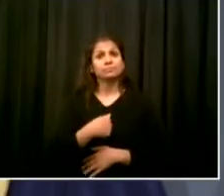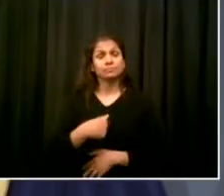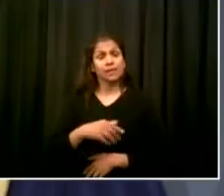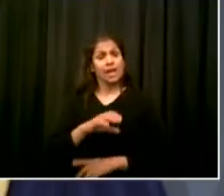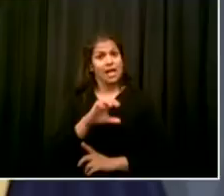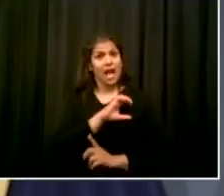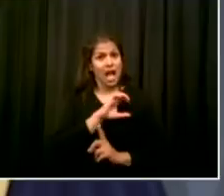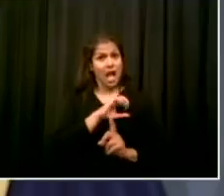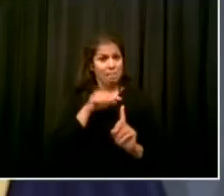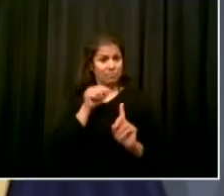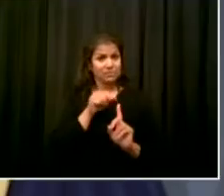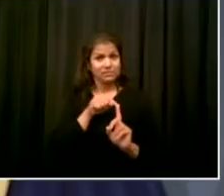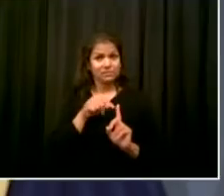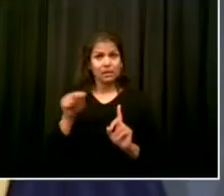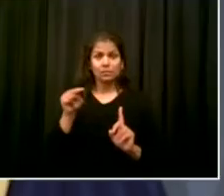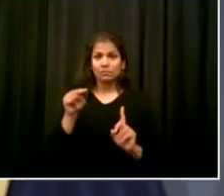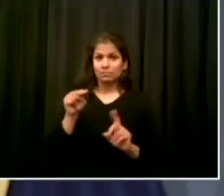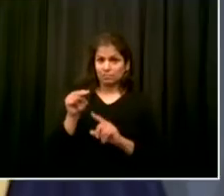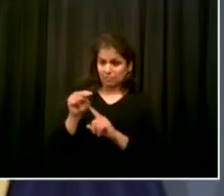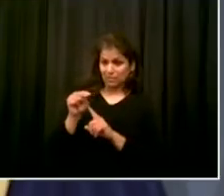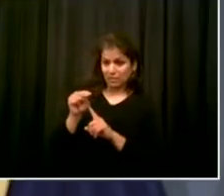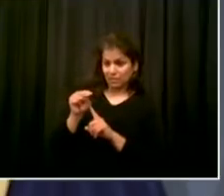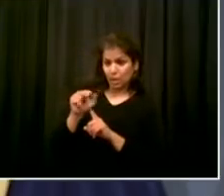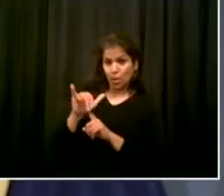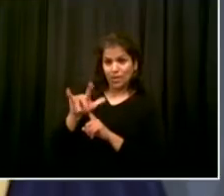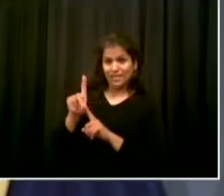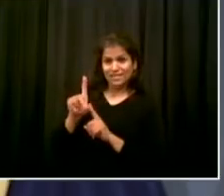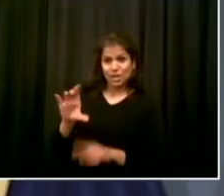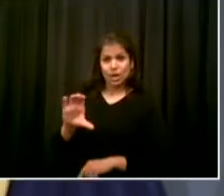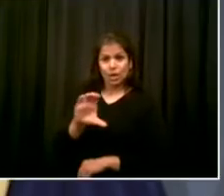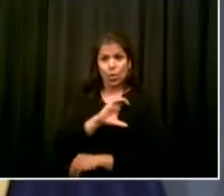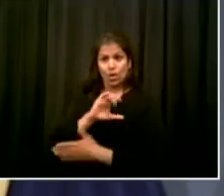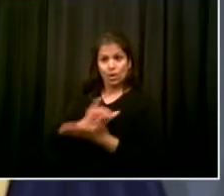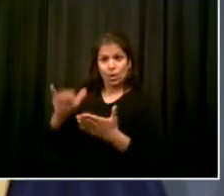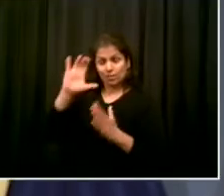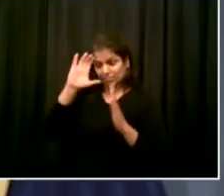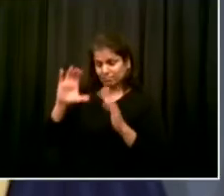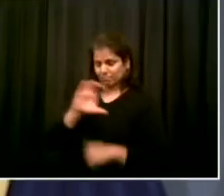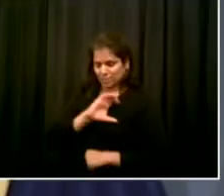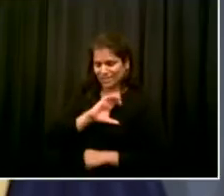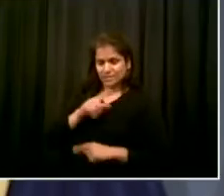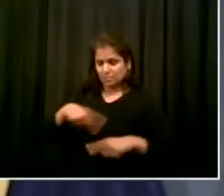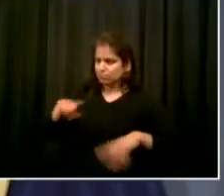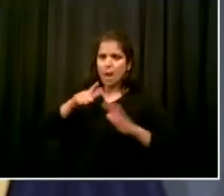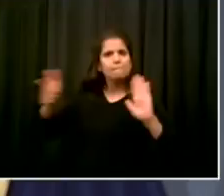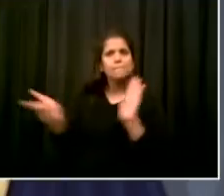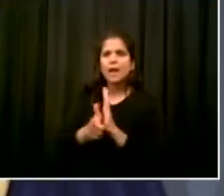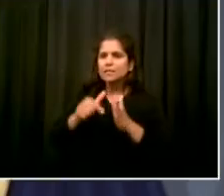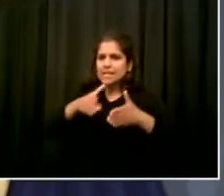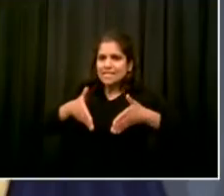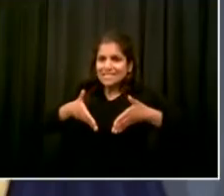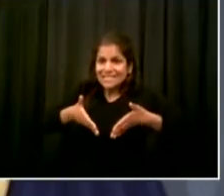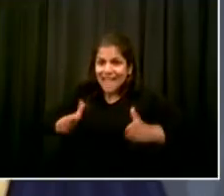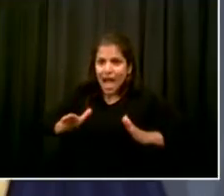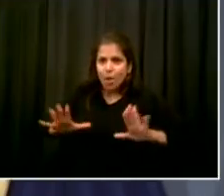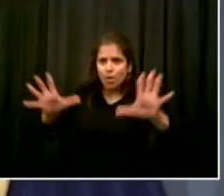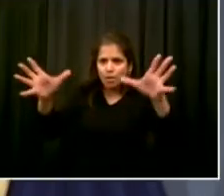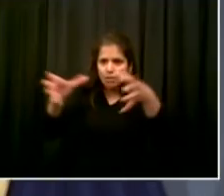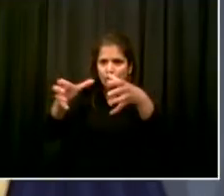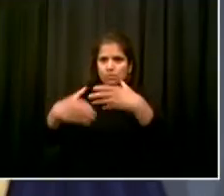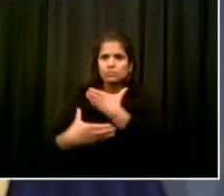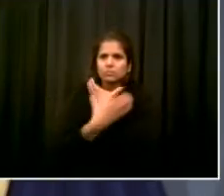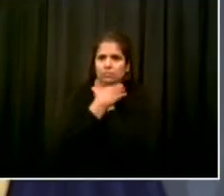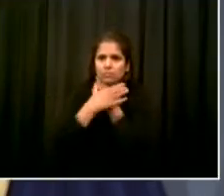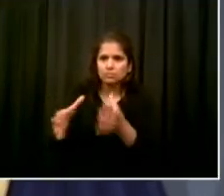thing to do, and I think there's been other actions in the law that make me comfortable that it's the right thing to do and it's the right way forward here and